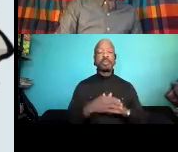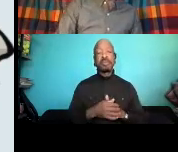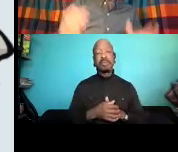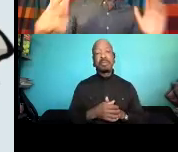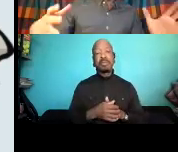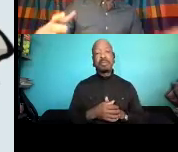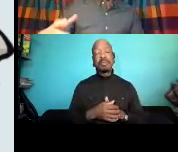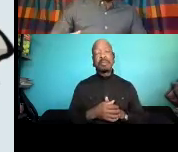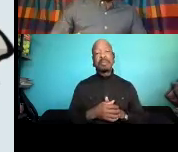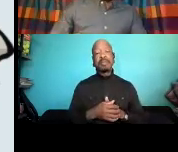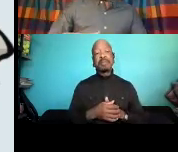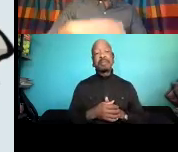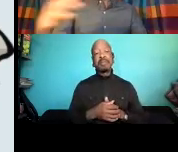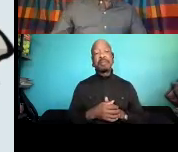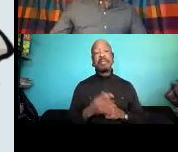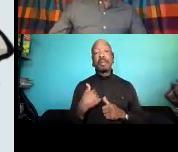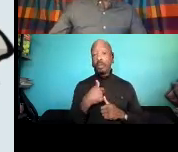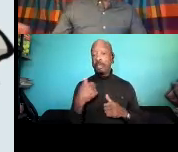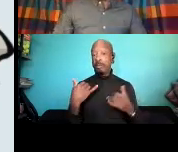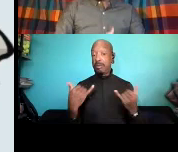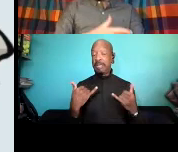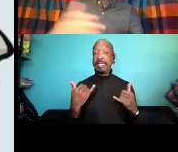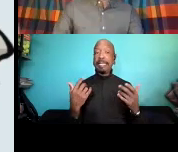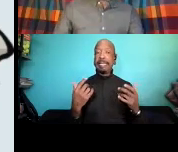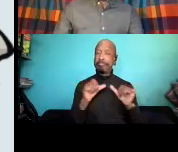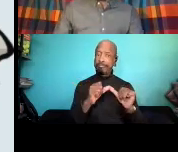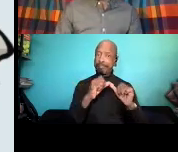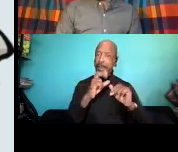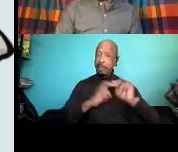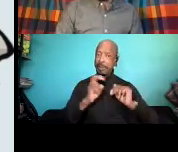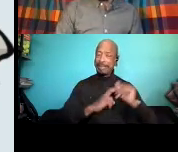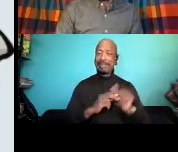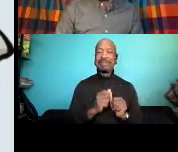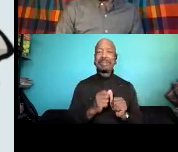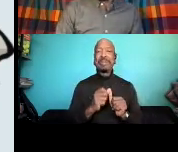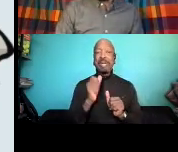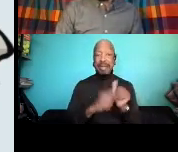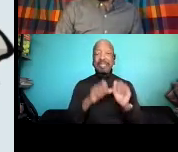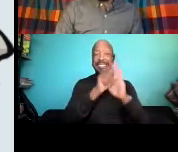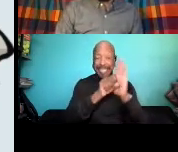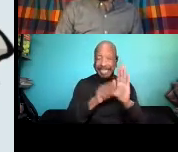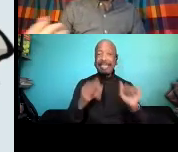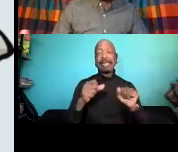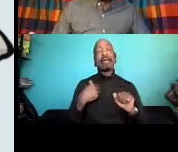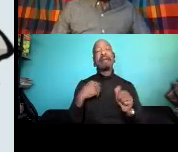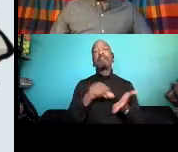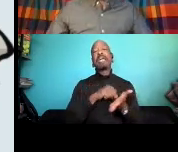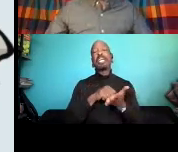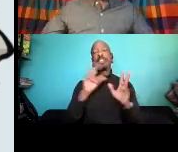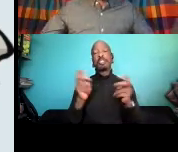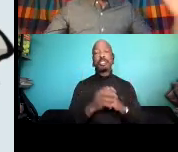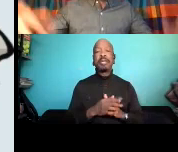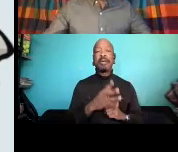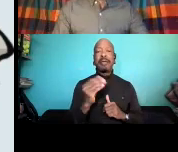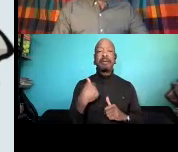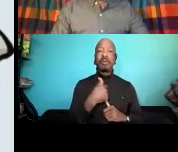that we are currently building out so that every state can have a page, and where we're